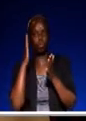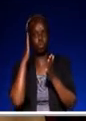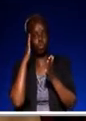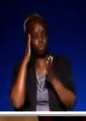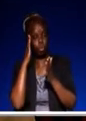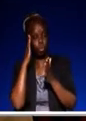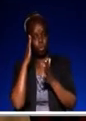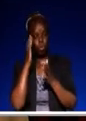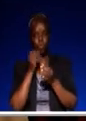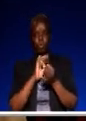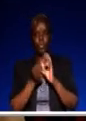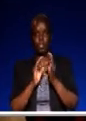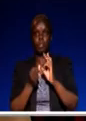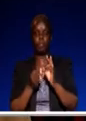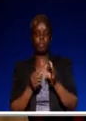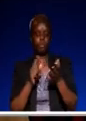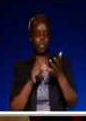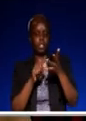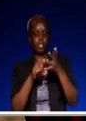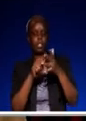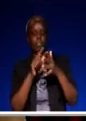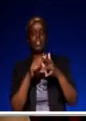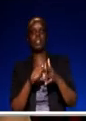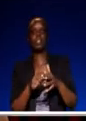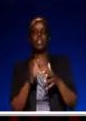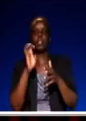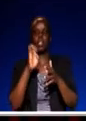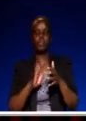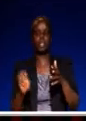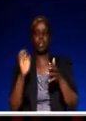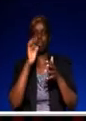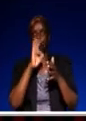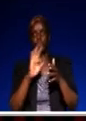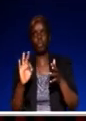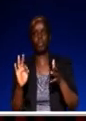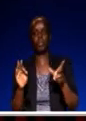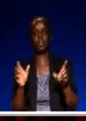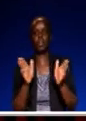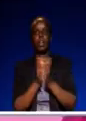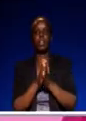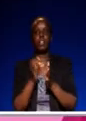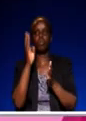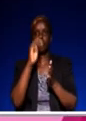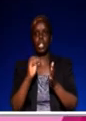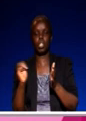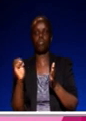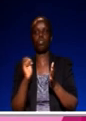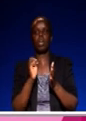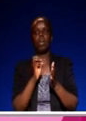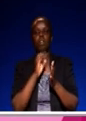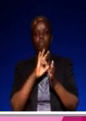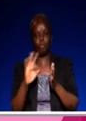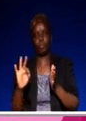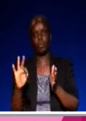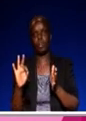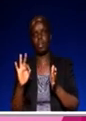is to be able to calculate the empirical formula and the molecular formula? You need